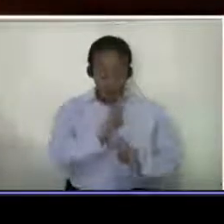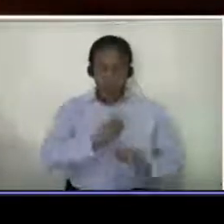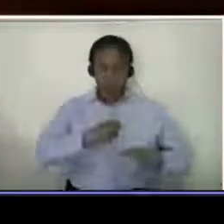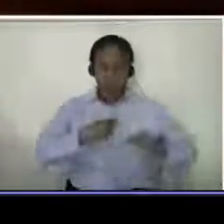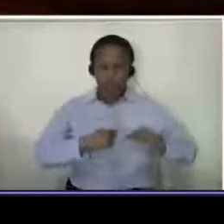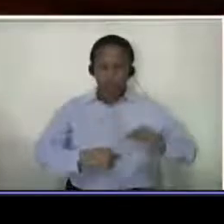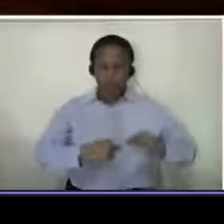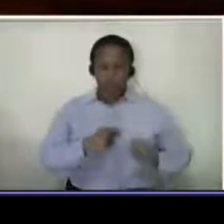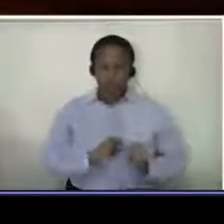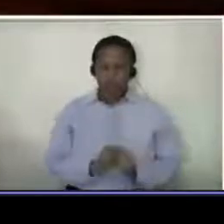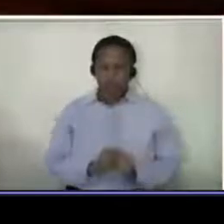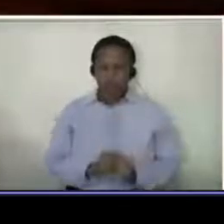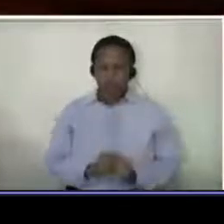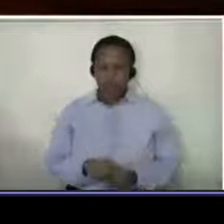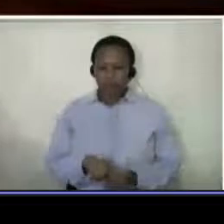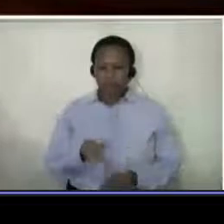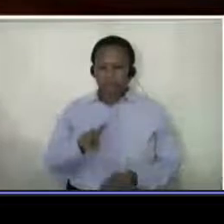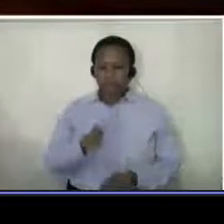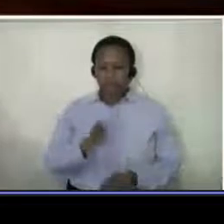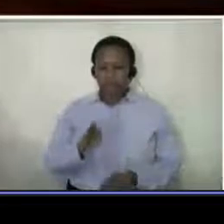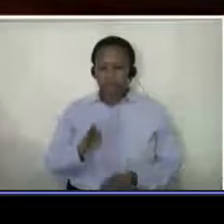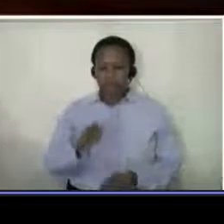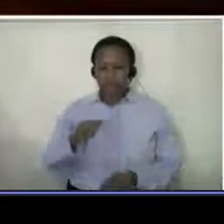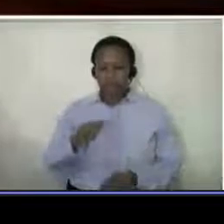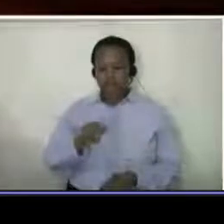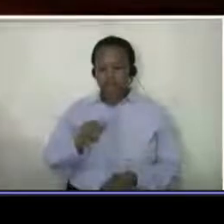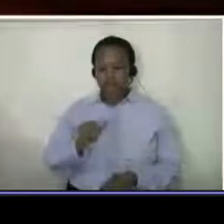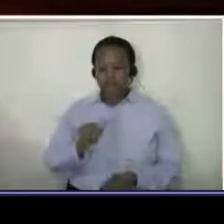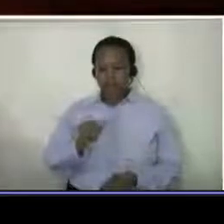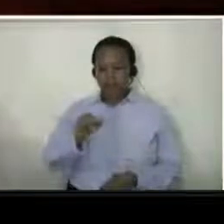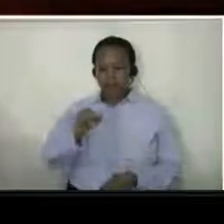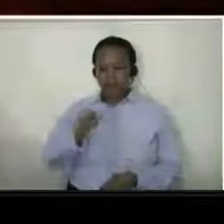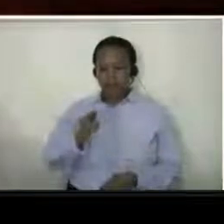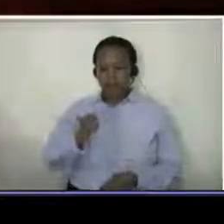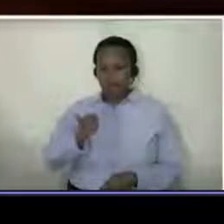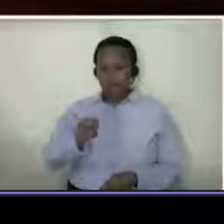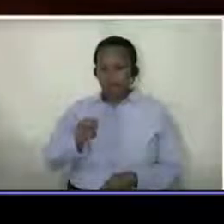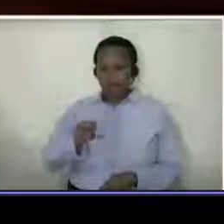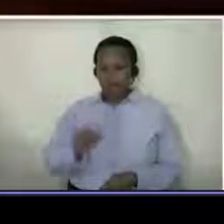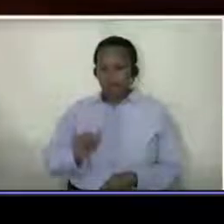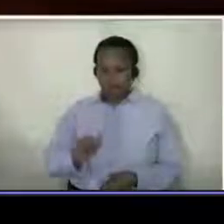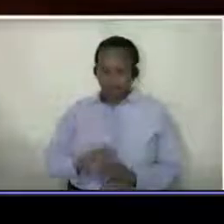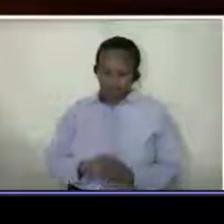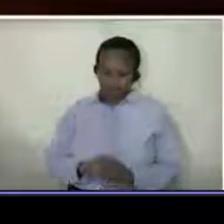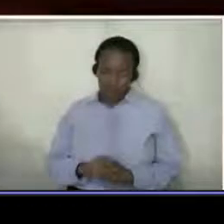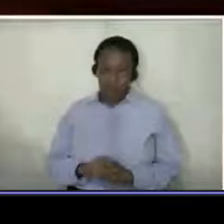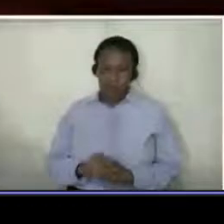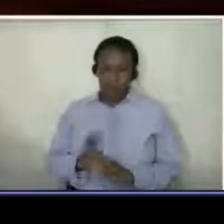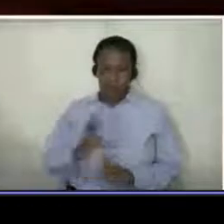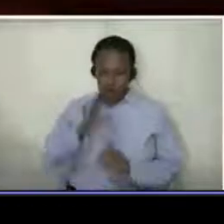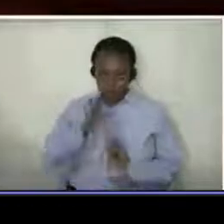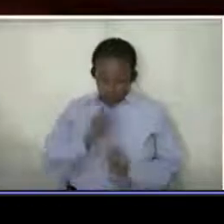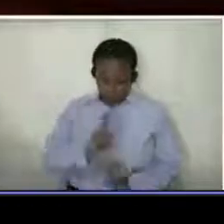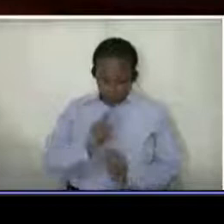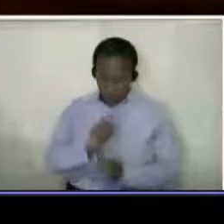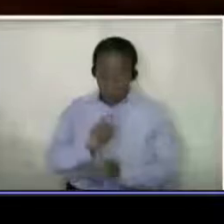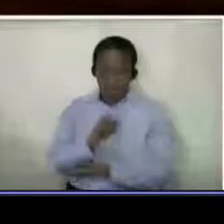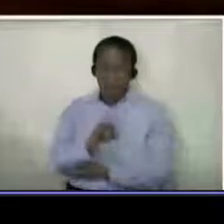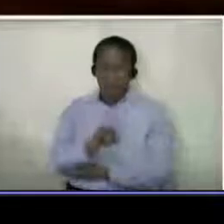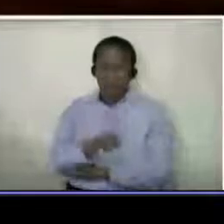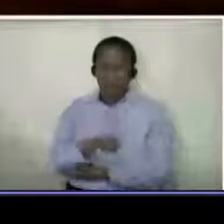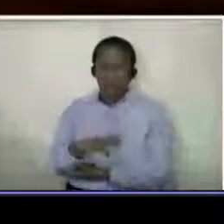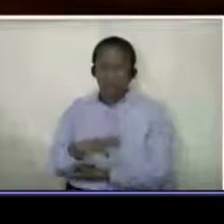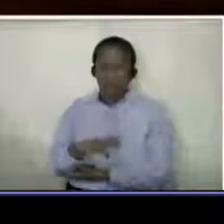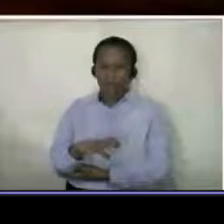the Honorable V.F. Hlabisa, the leader of the official opposition, Honorable MECs, Honorable members of